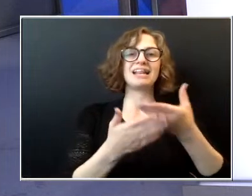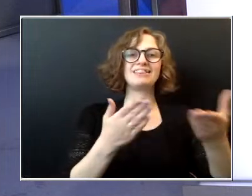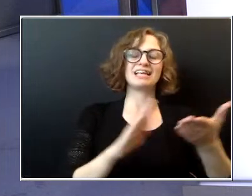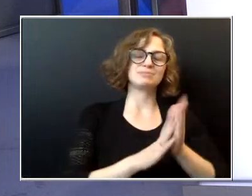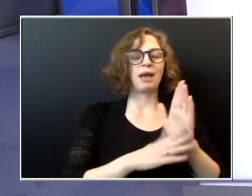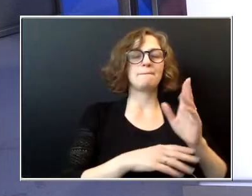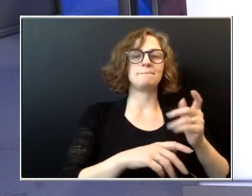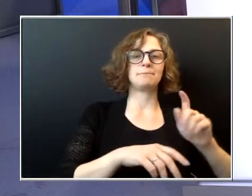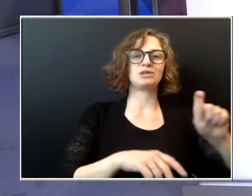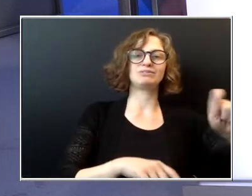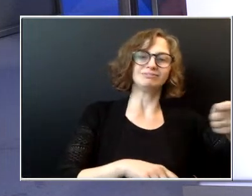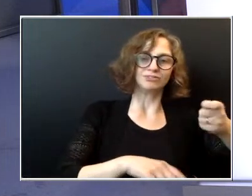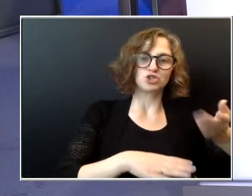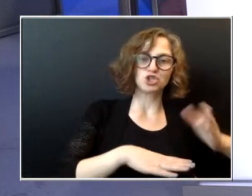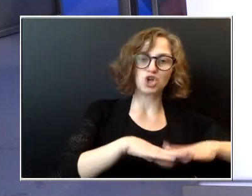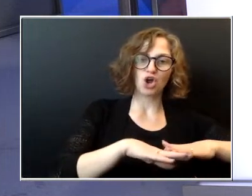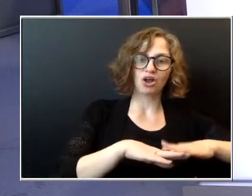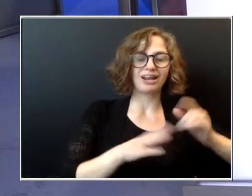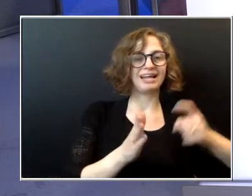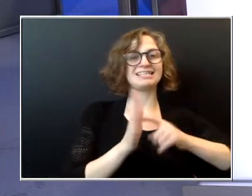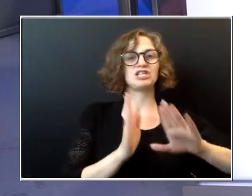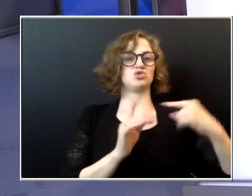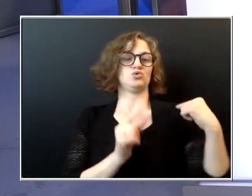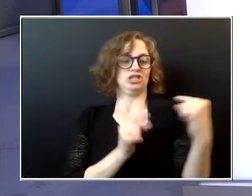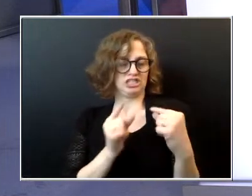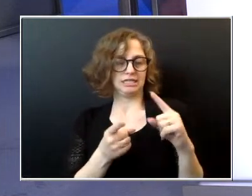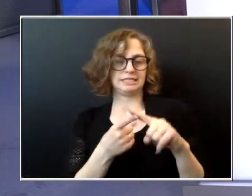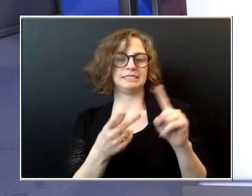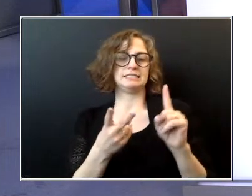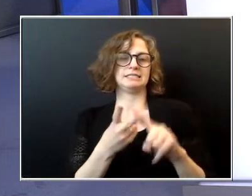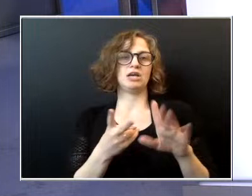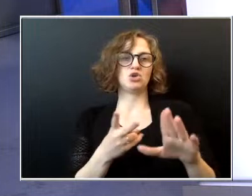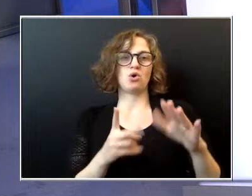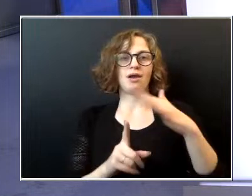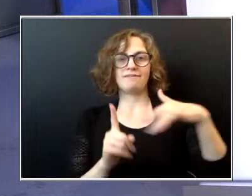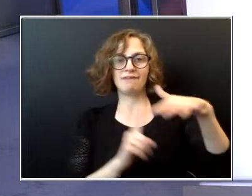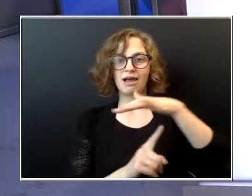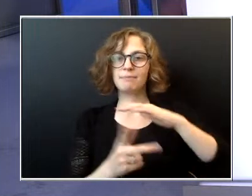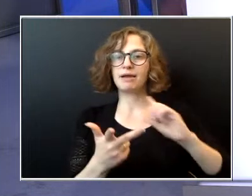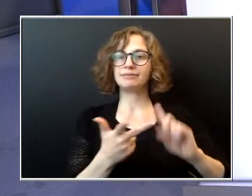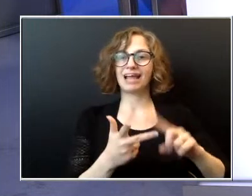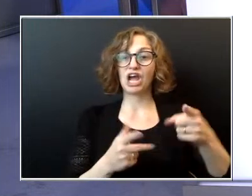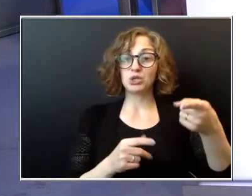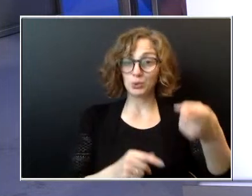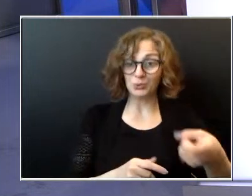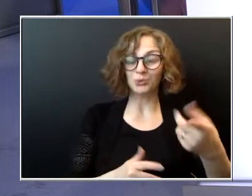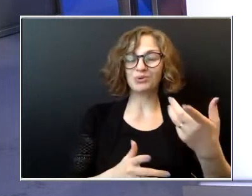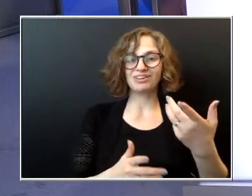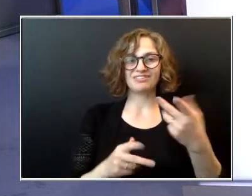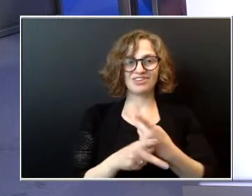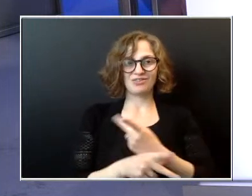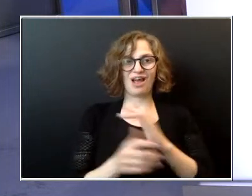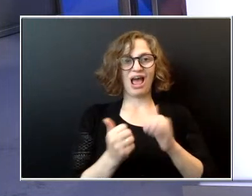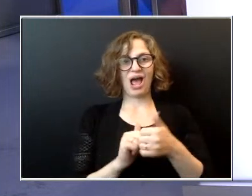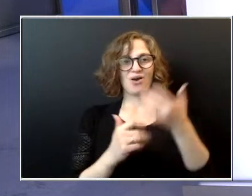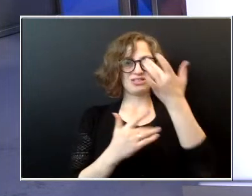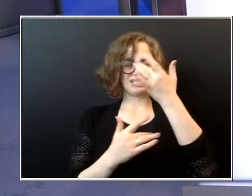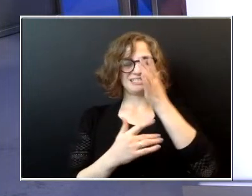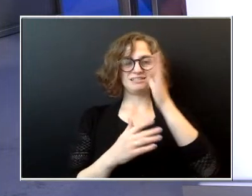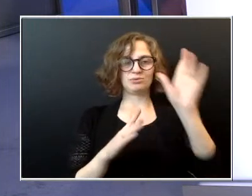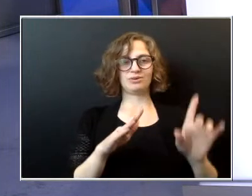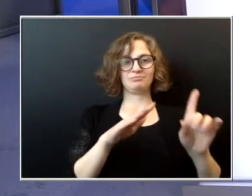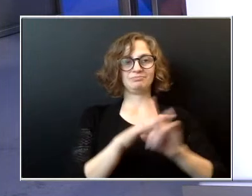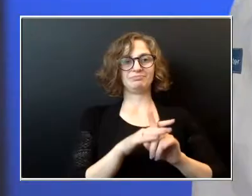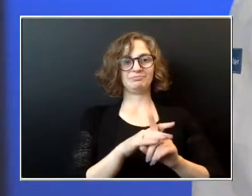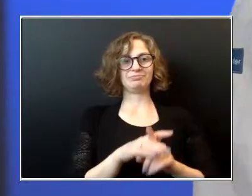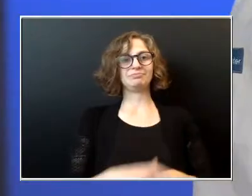your environment, and you to define how diseases are going to present to you. Yeah. Final thoughts? I want to bring it back to what